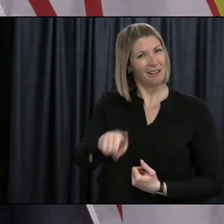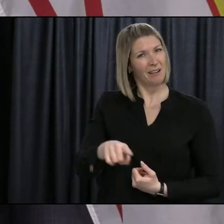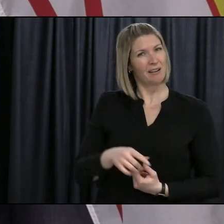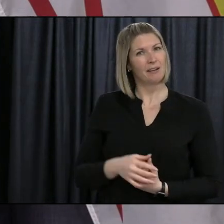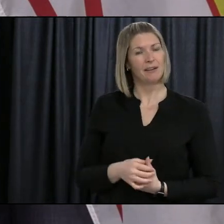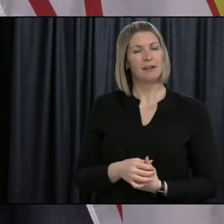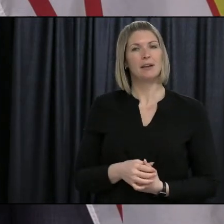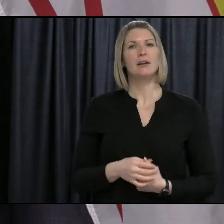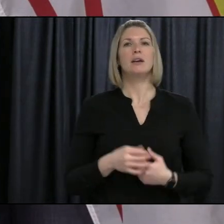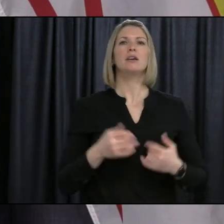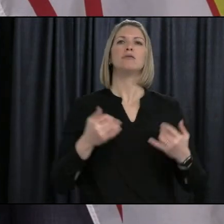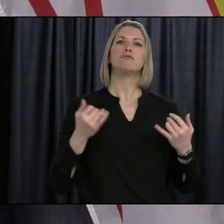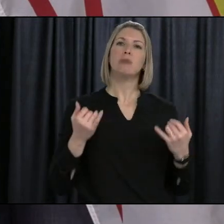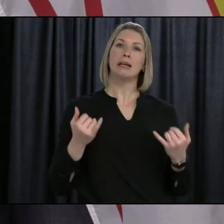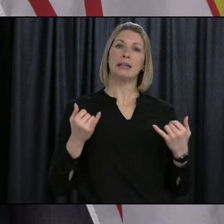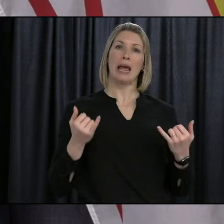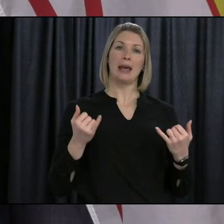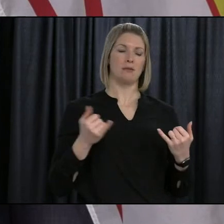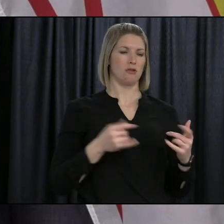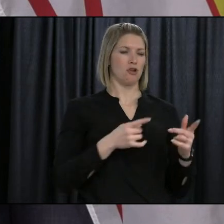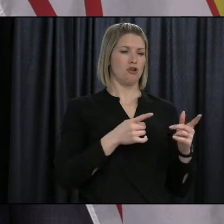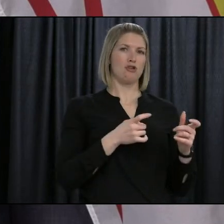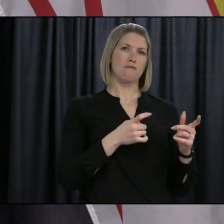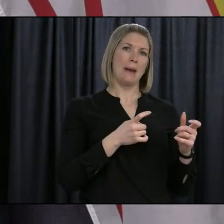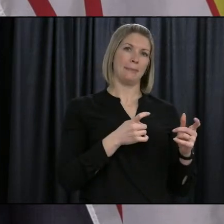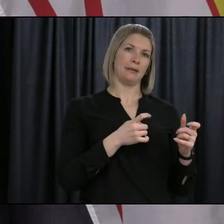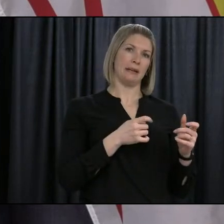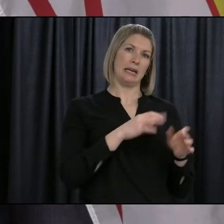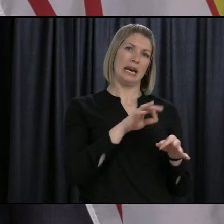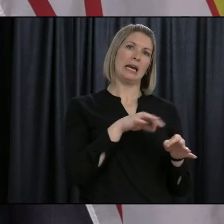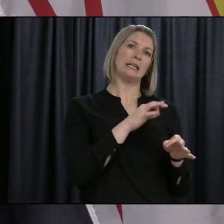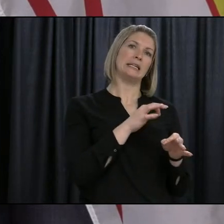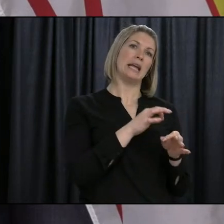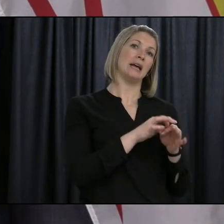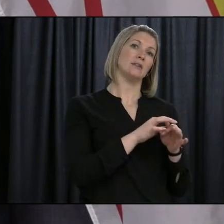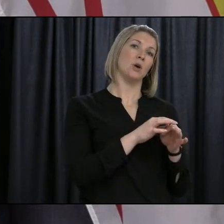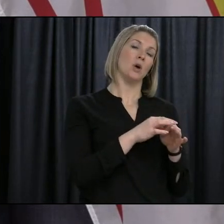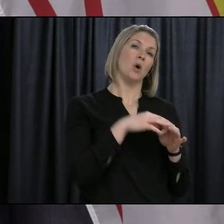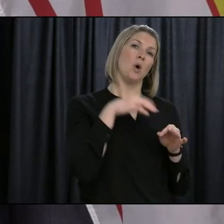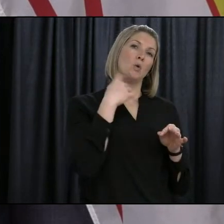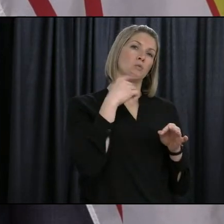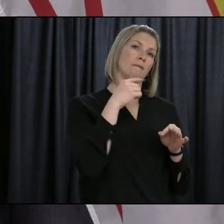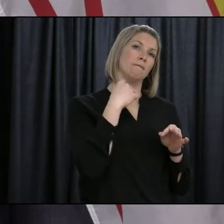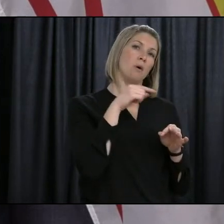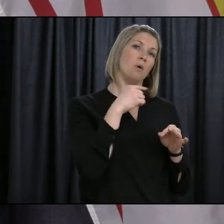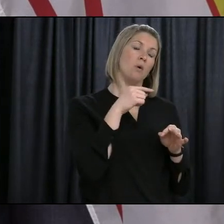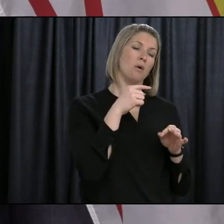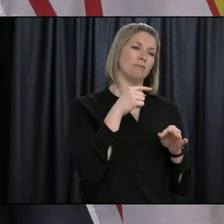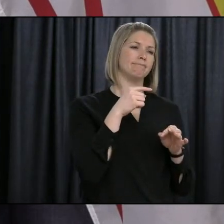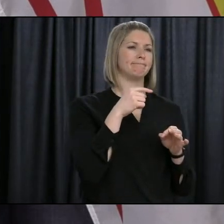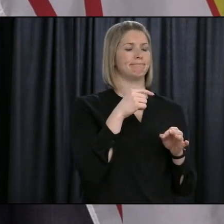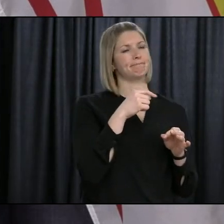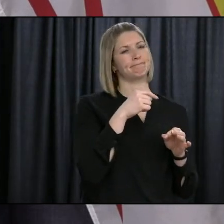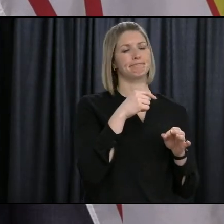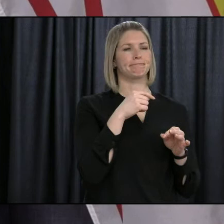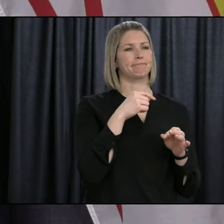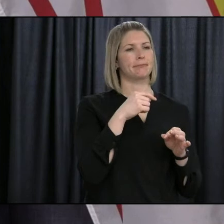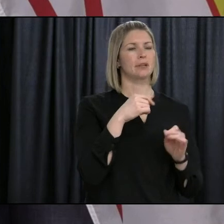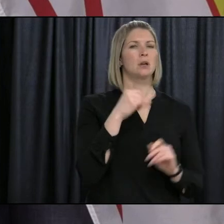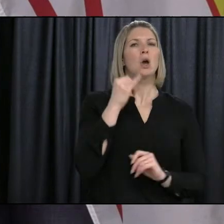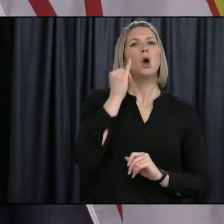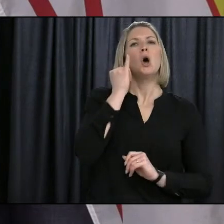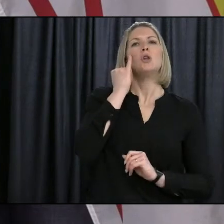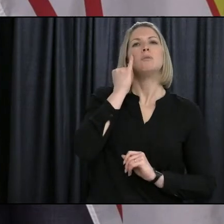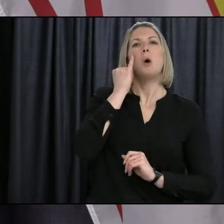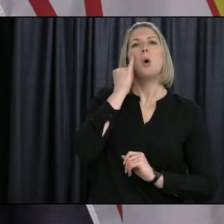now are using it to help us find cases in a situation where we know that a person's probability of